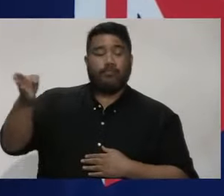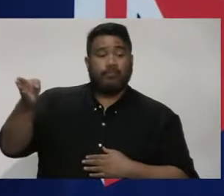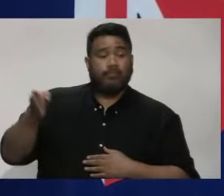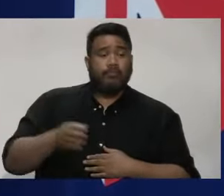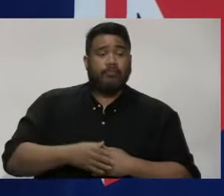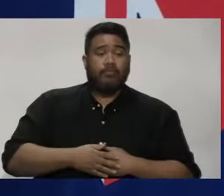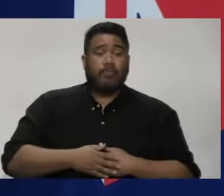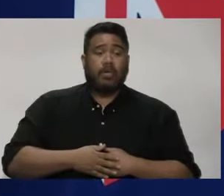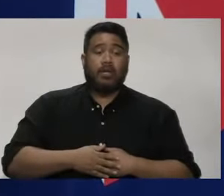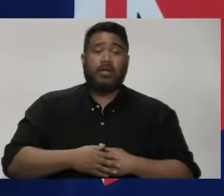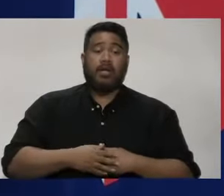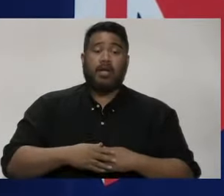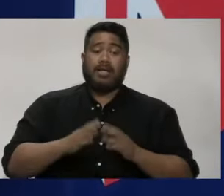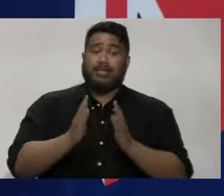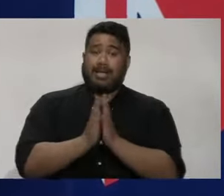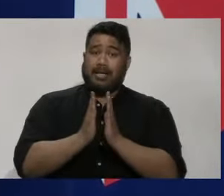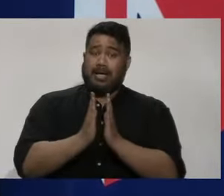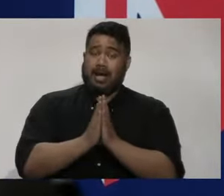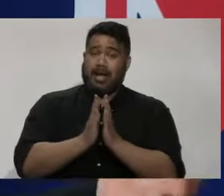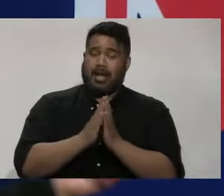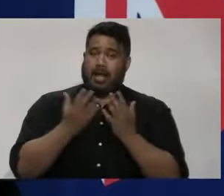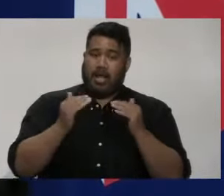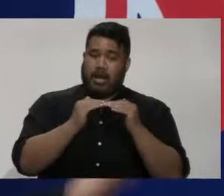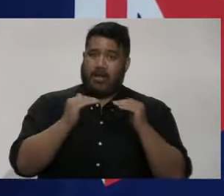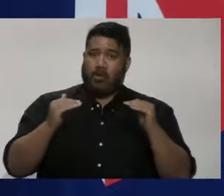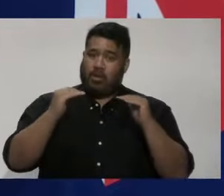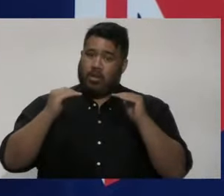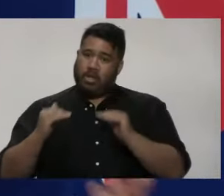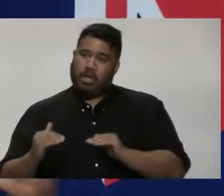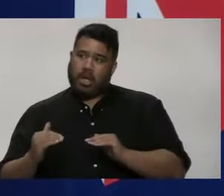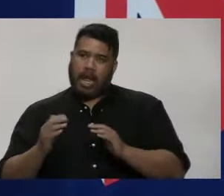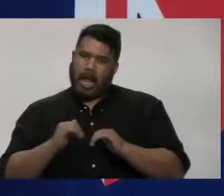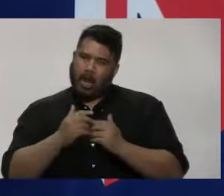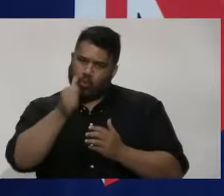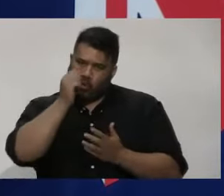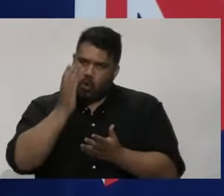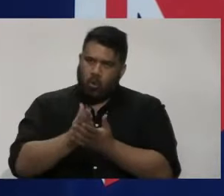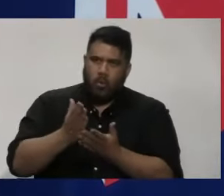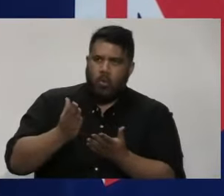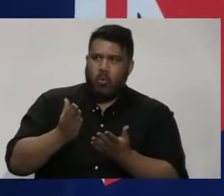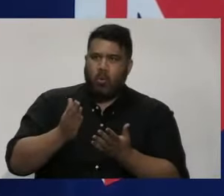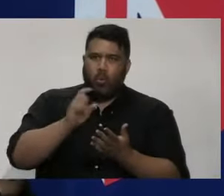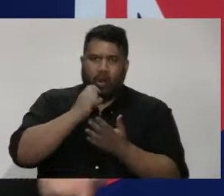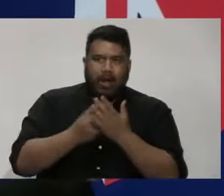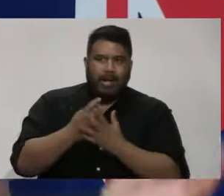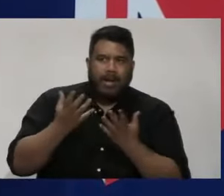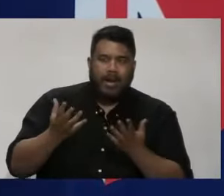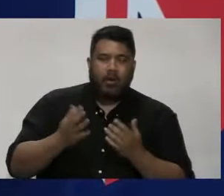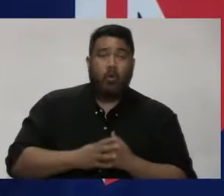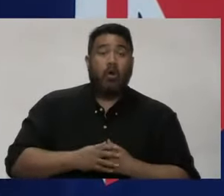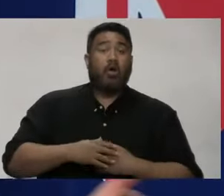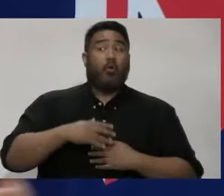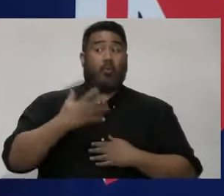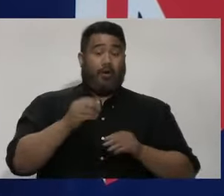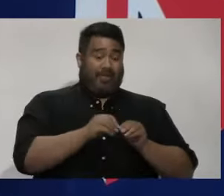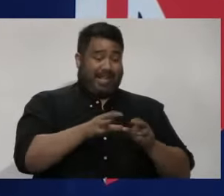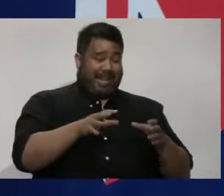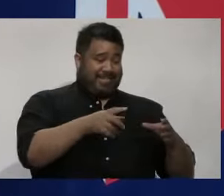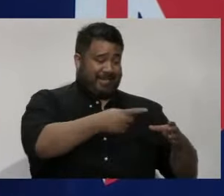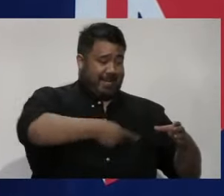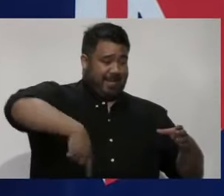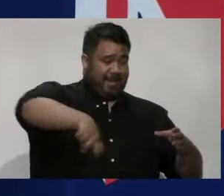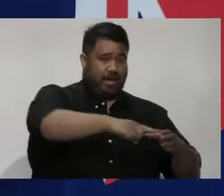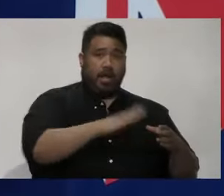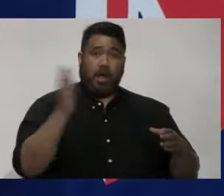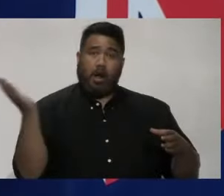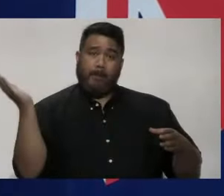Again, anything that demonstrates exponential growth outside of our cluster and cases outside of the cluster that we